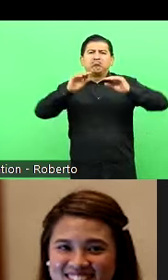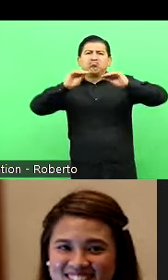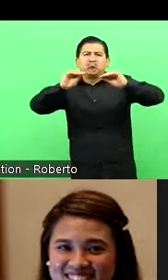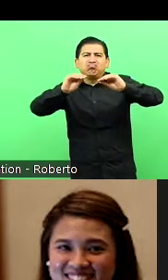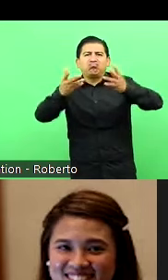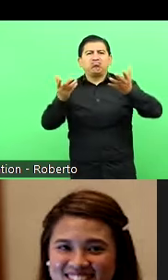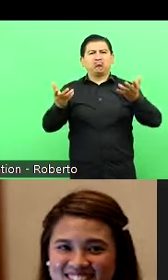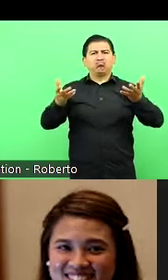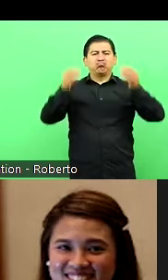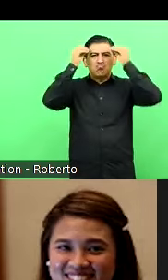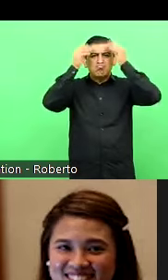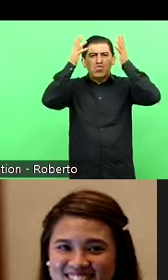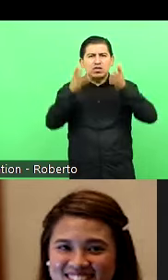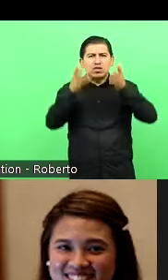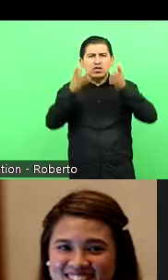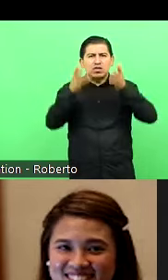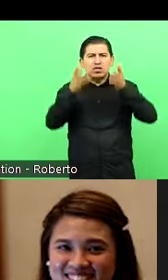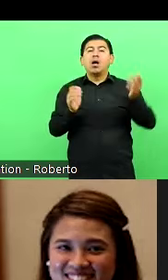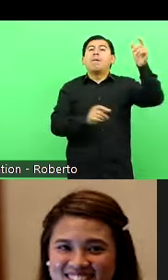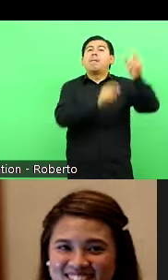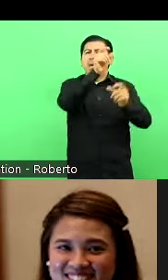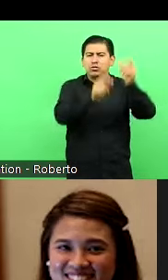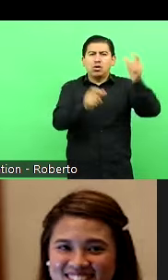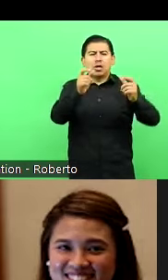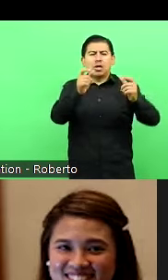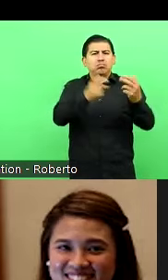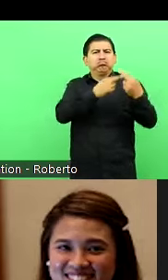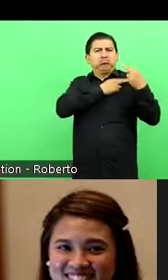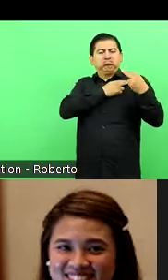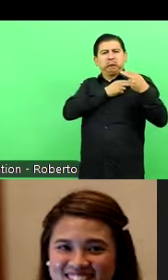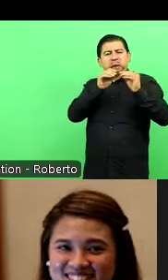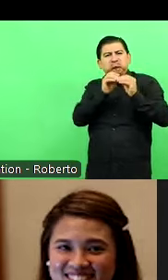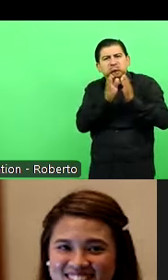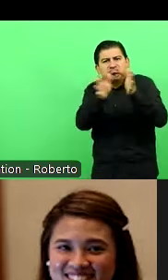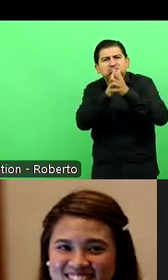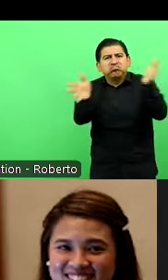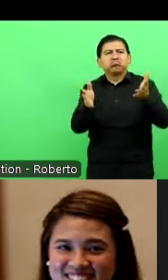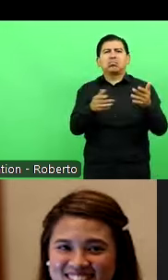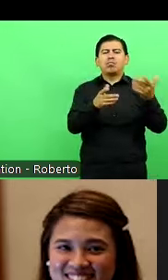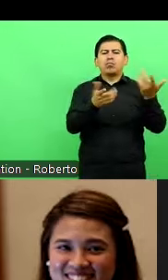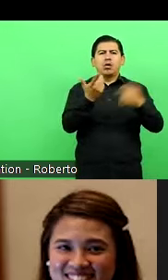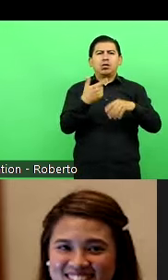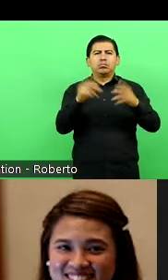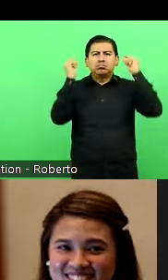responders and frontliners. So we have capacitated